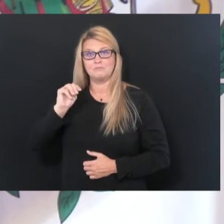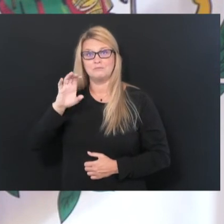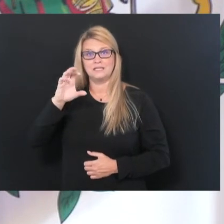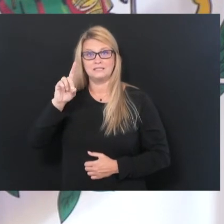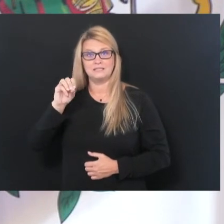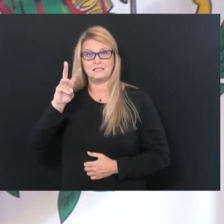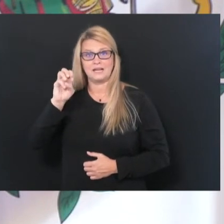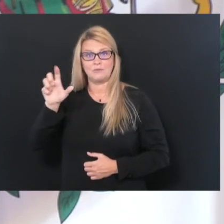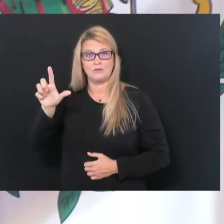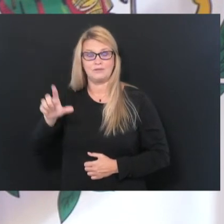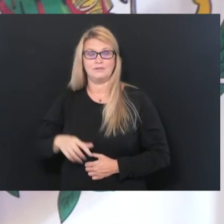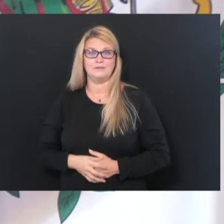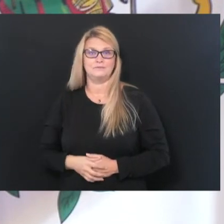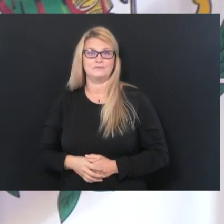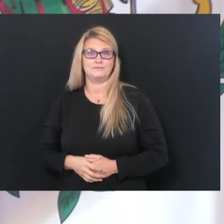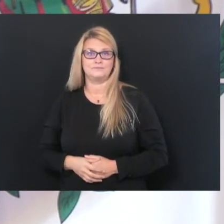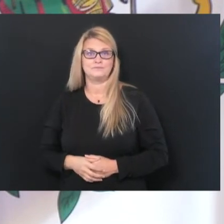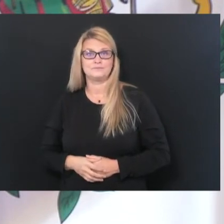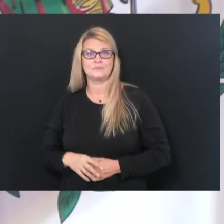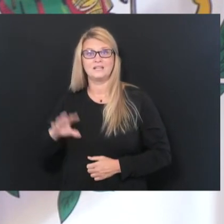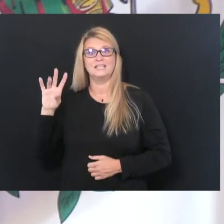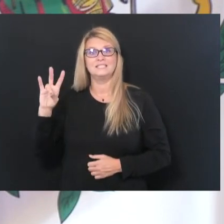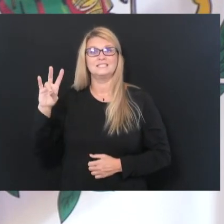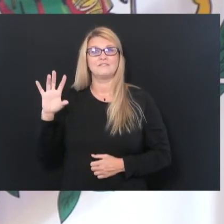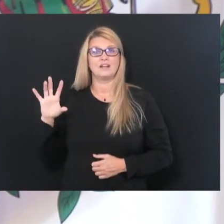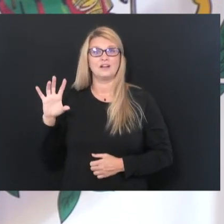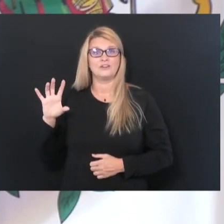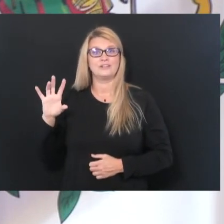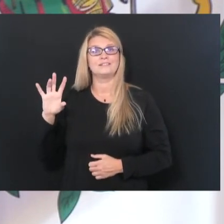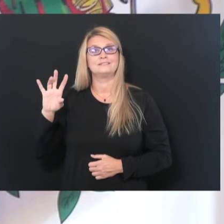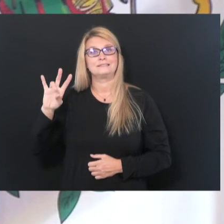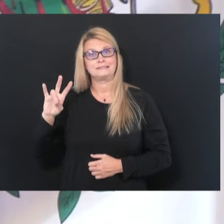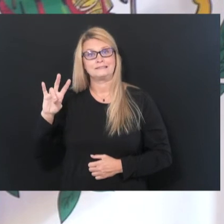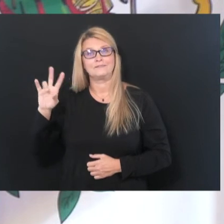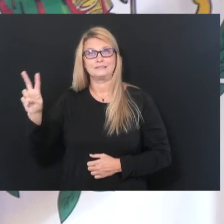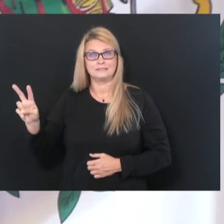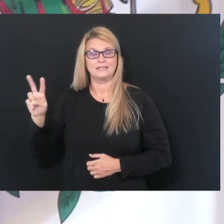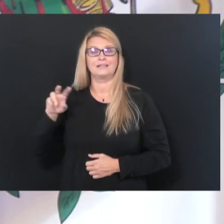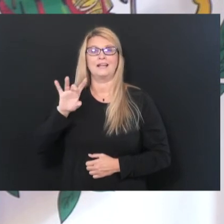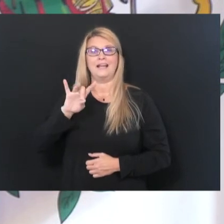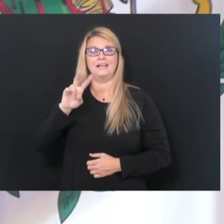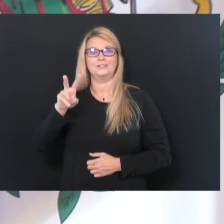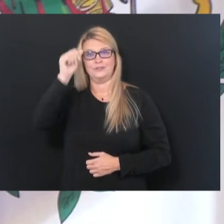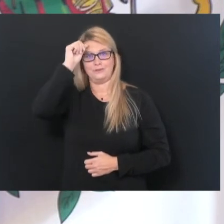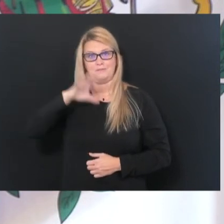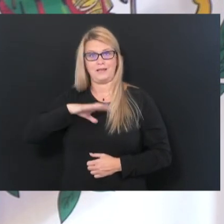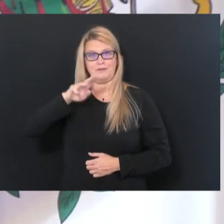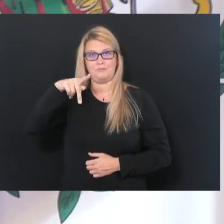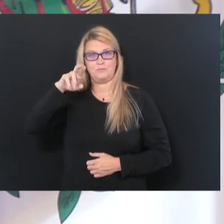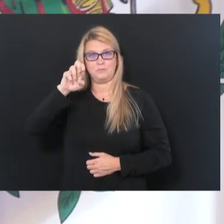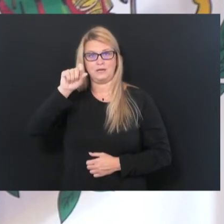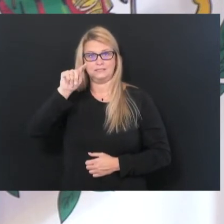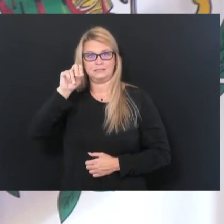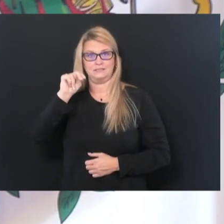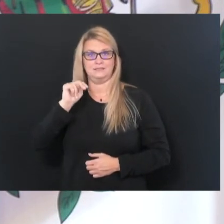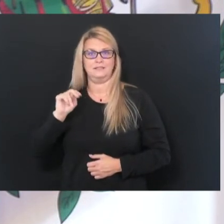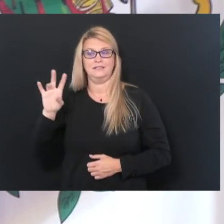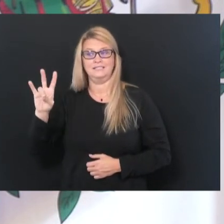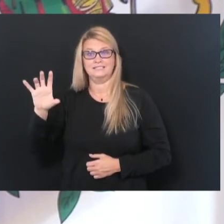County. Our 772nd death, an 82-year-old male from Preston County.